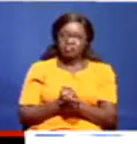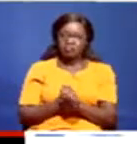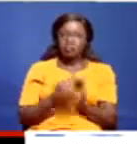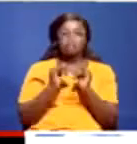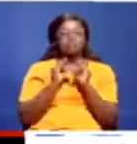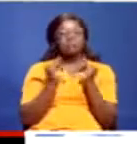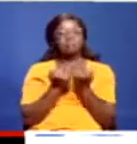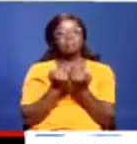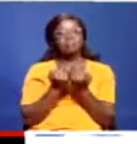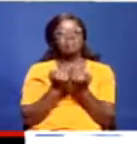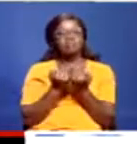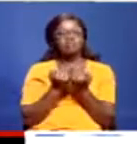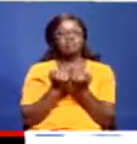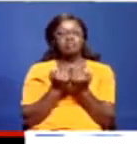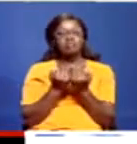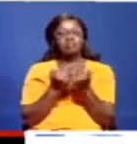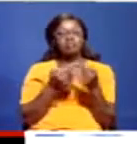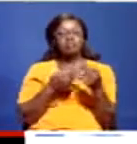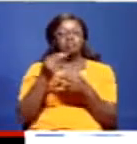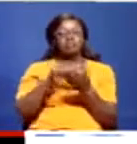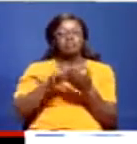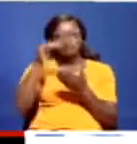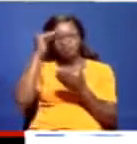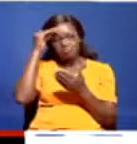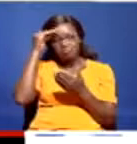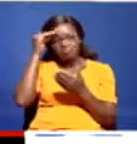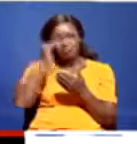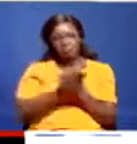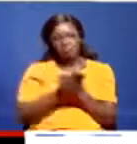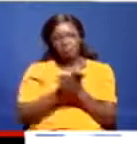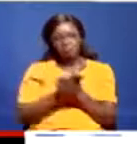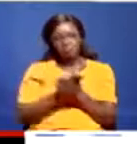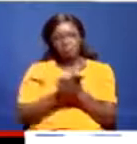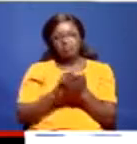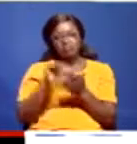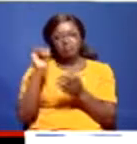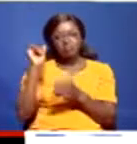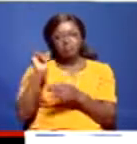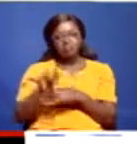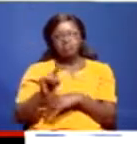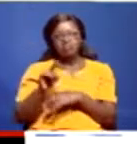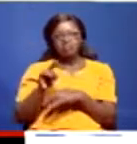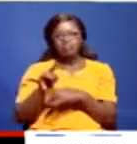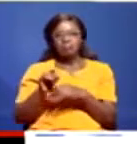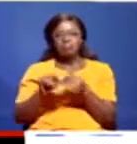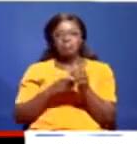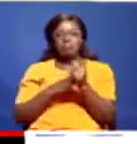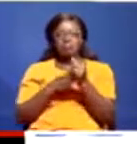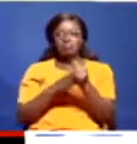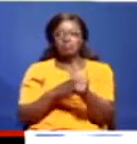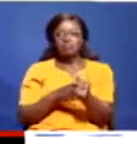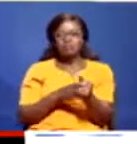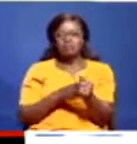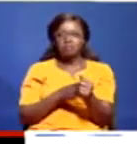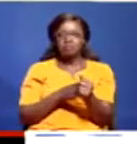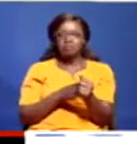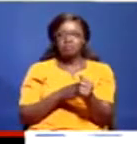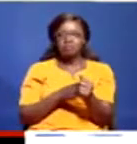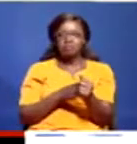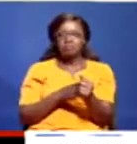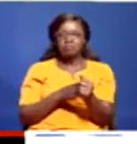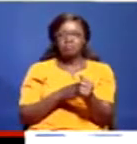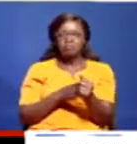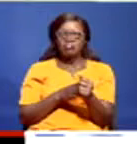institutions of higher learning that are really supposed to be the leaders, they have not